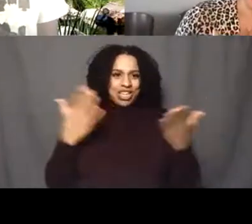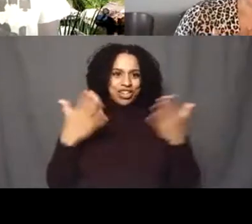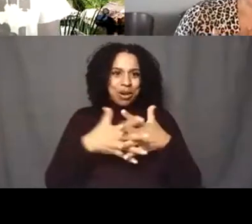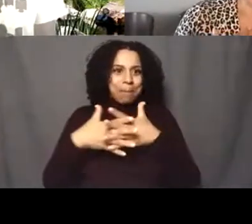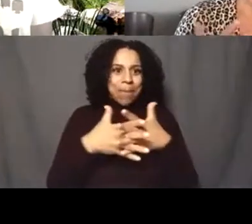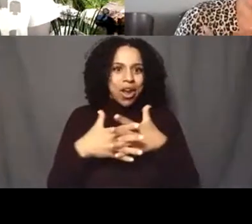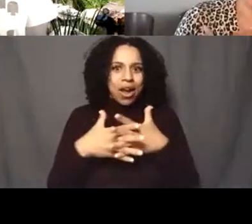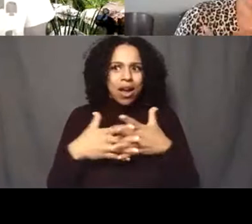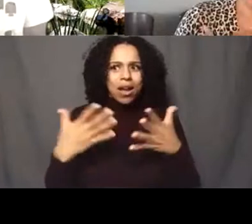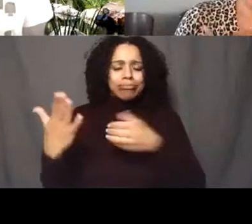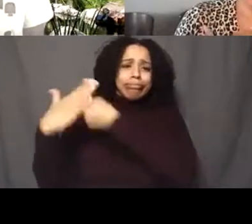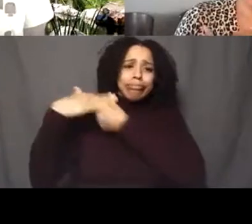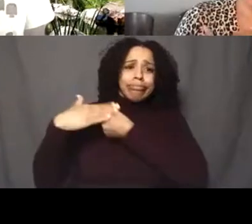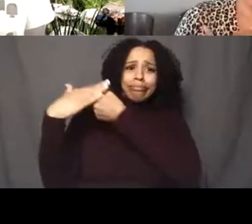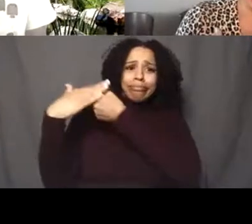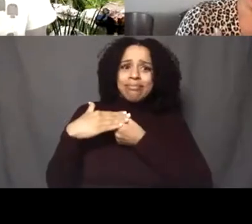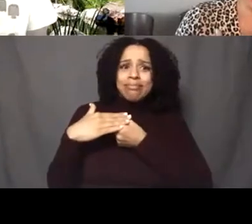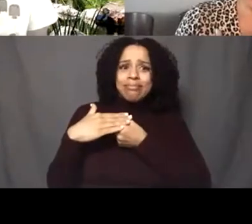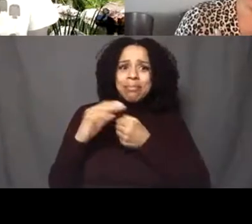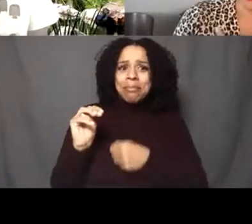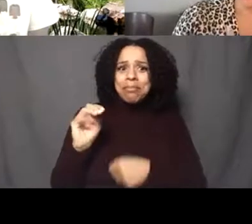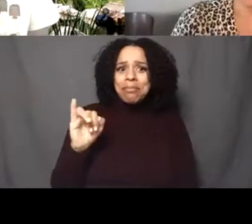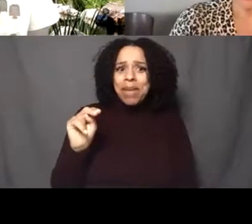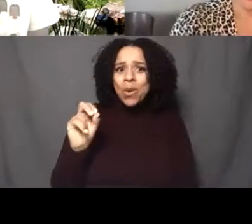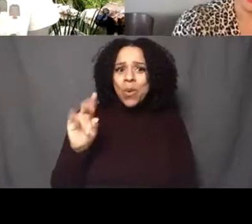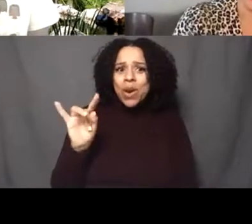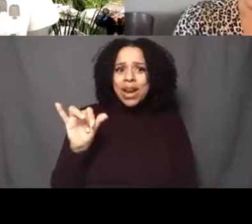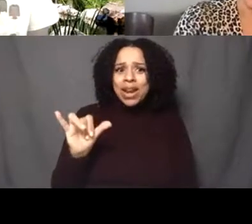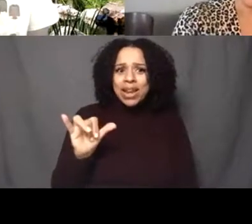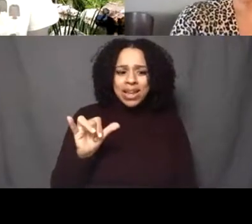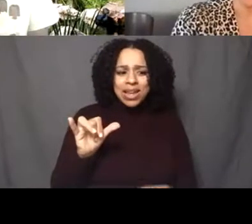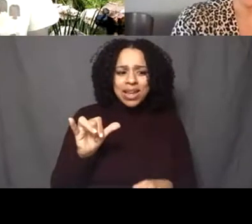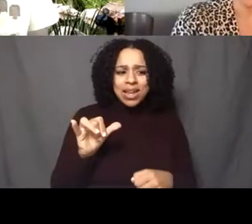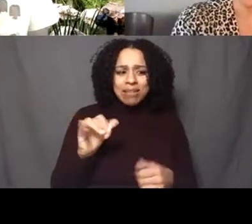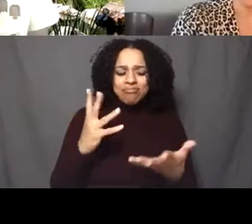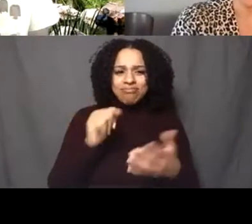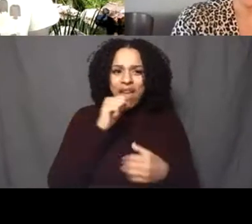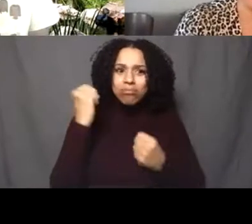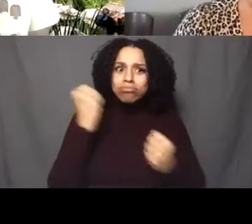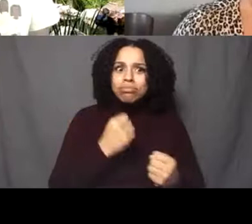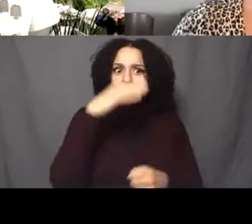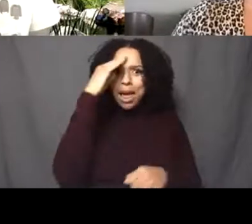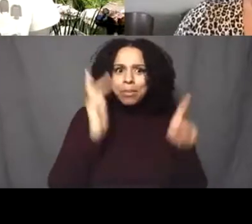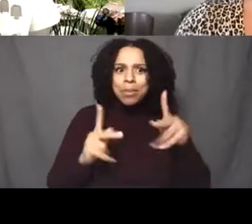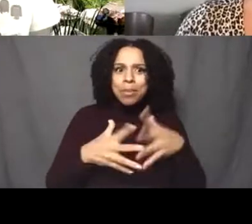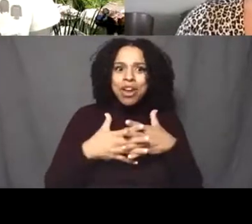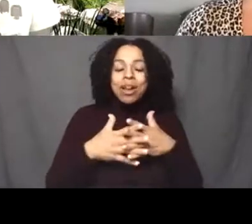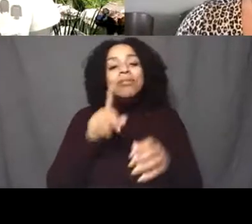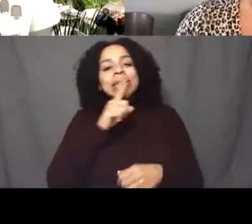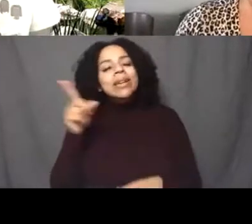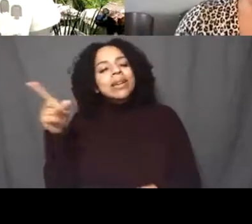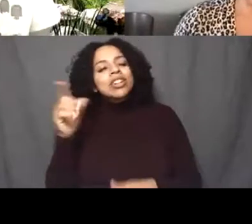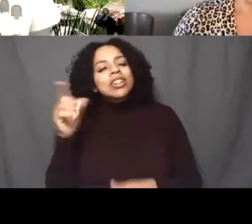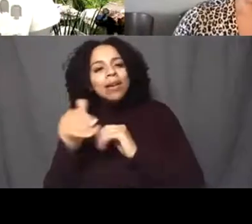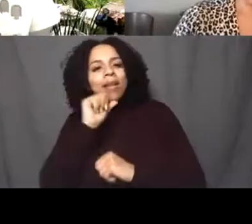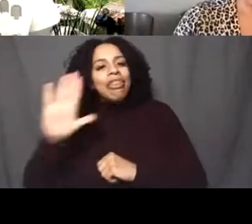country. And so we have felt that we cannot claim the flag of our country. Jamaica's not their original place either. Their original place is Africa, just